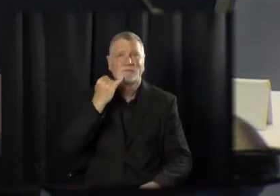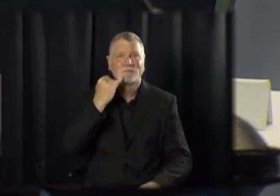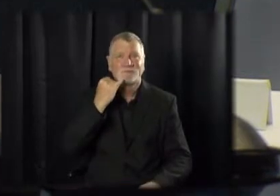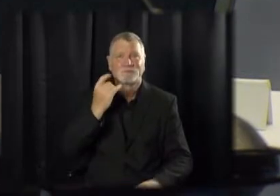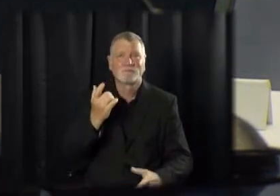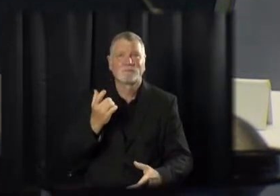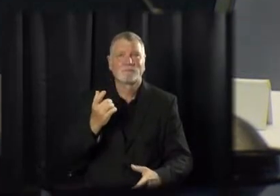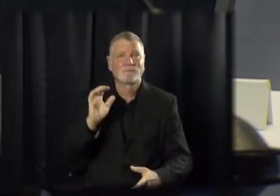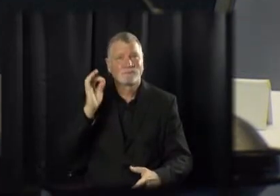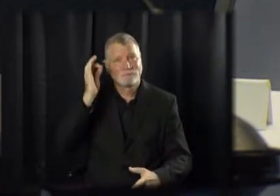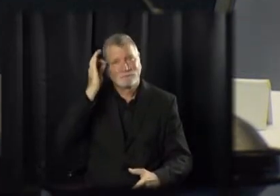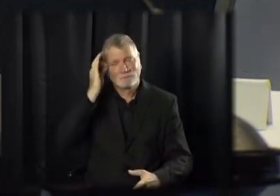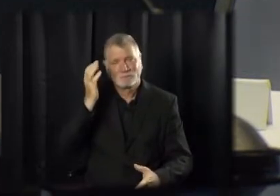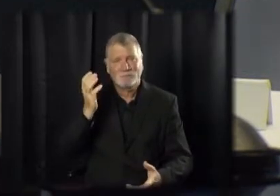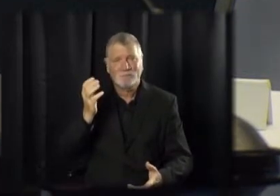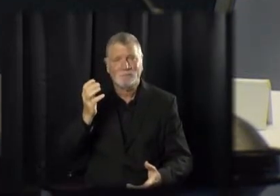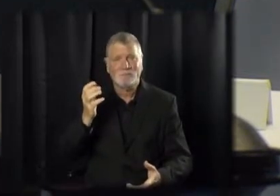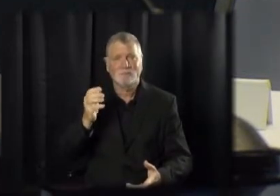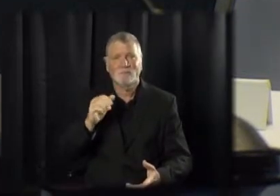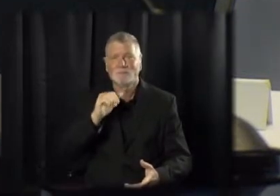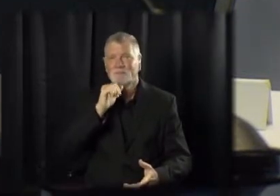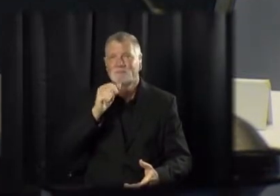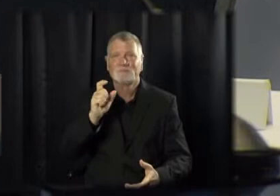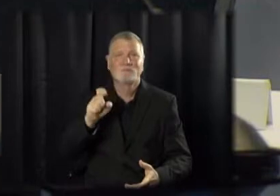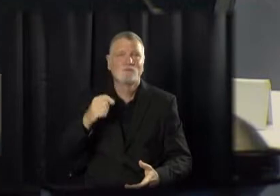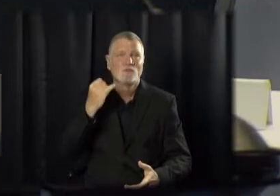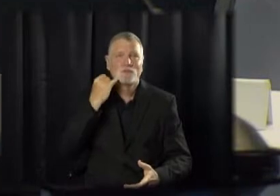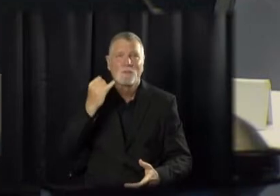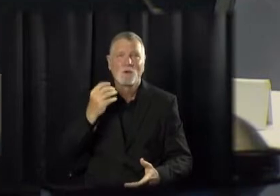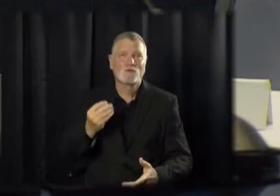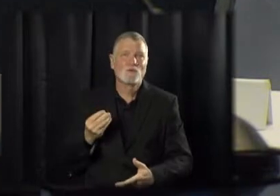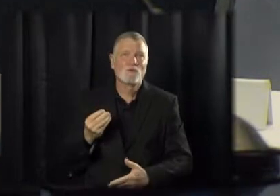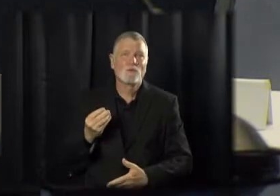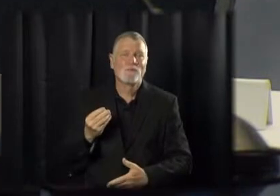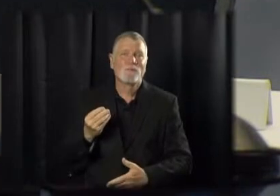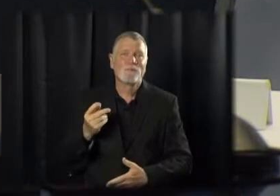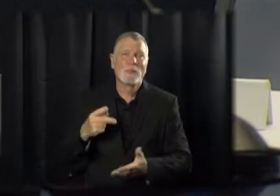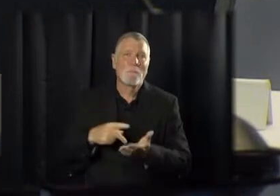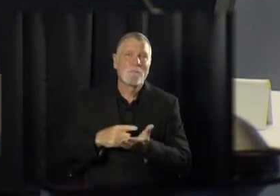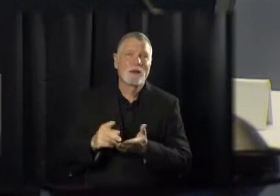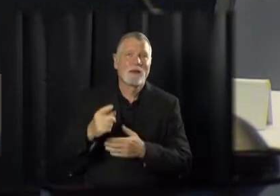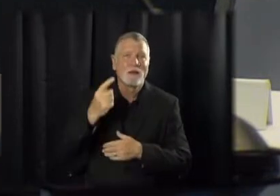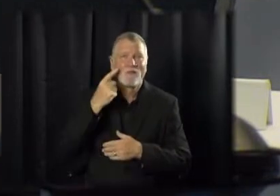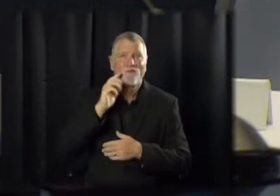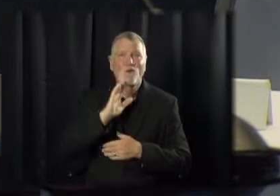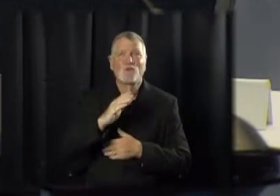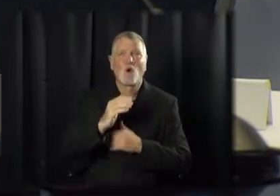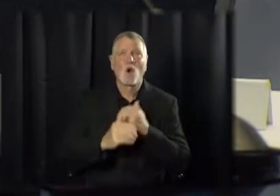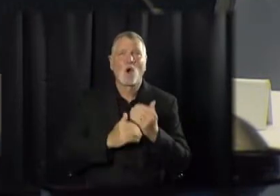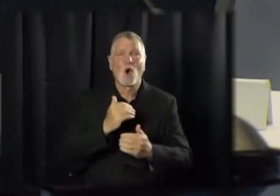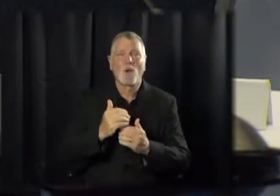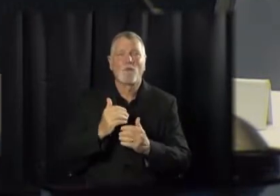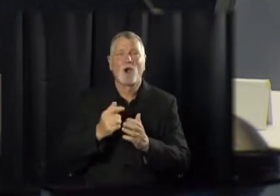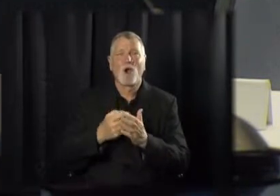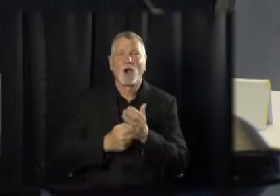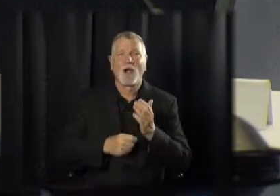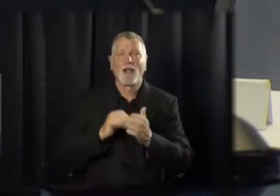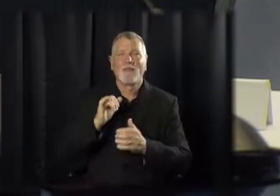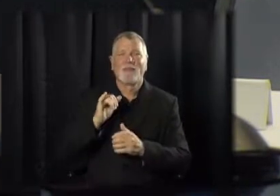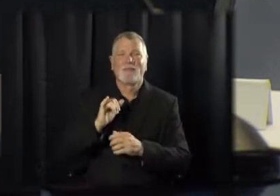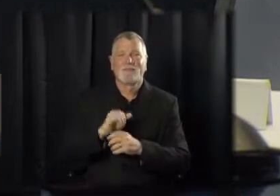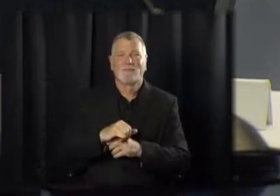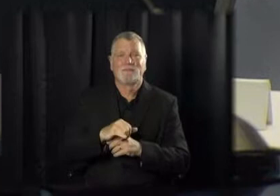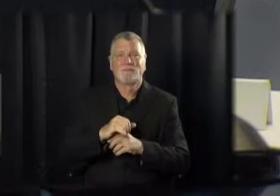the federal government is not supposed to be now paying your operational costs, that these are